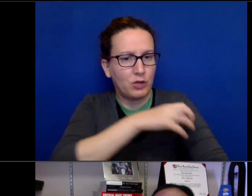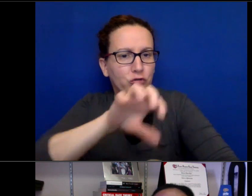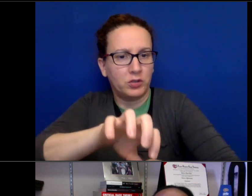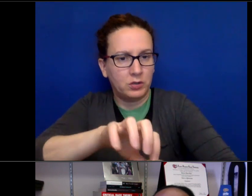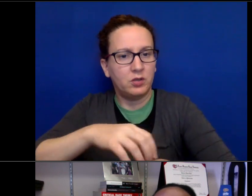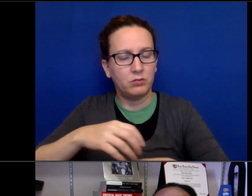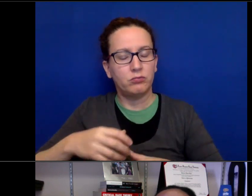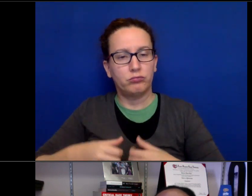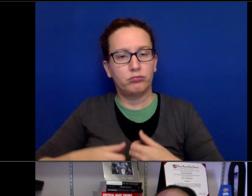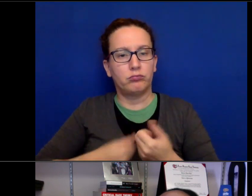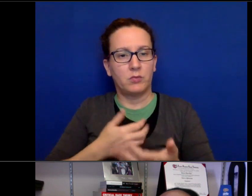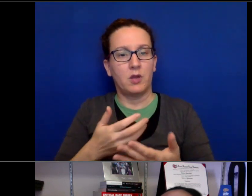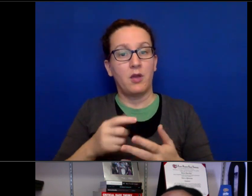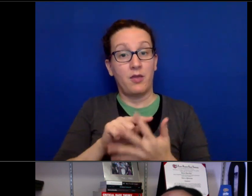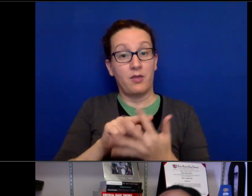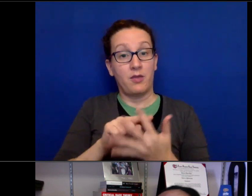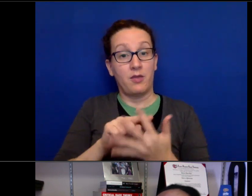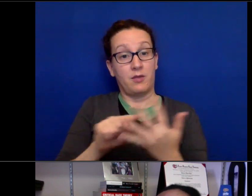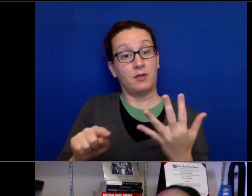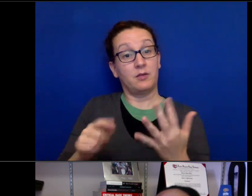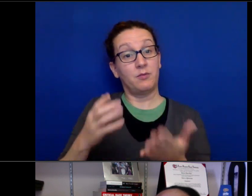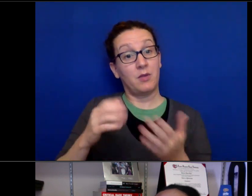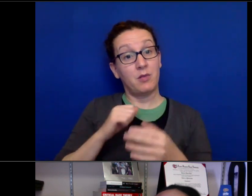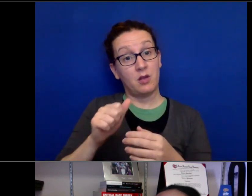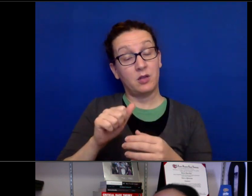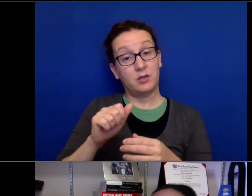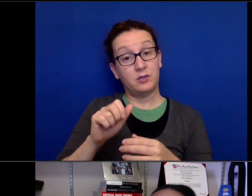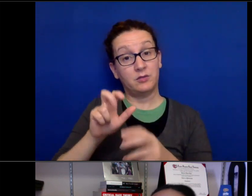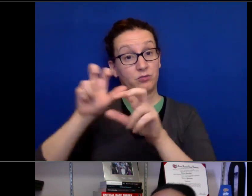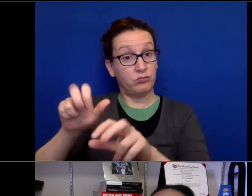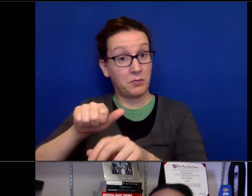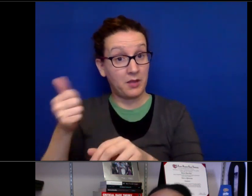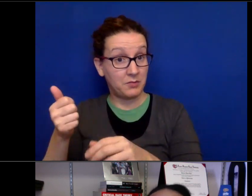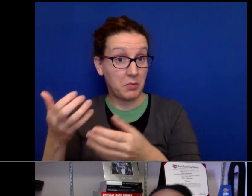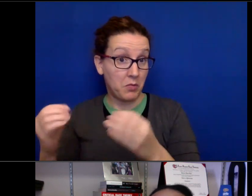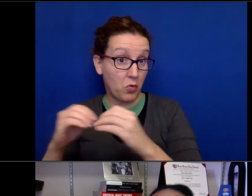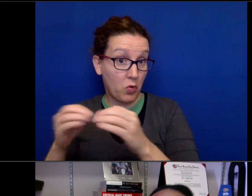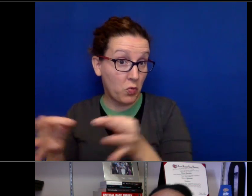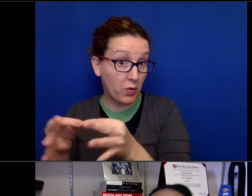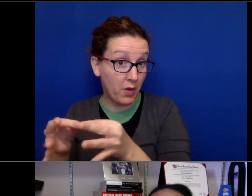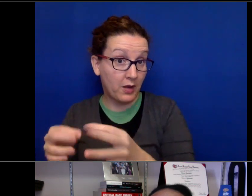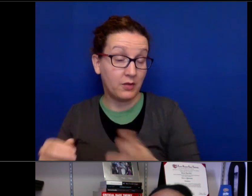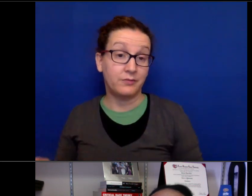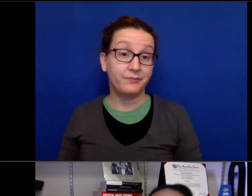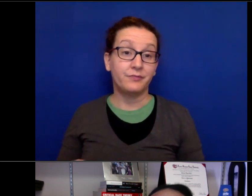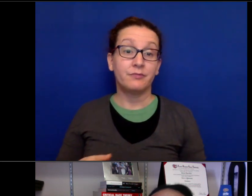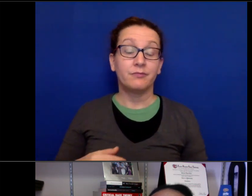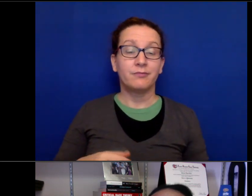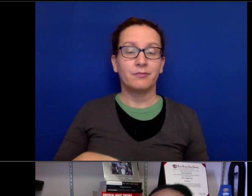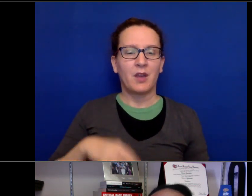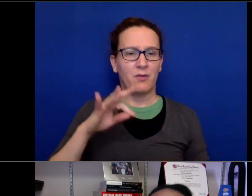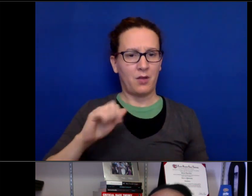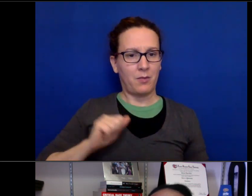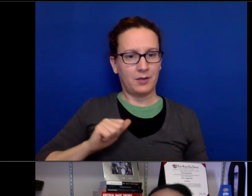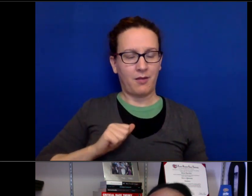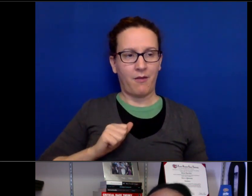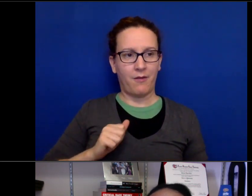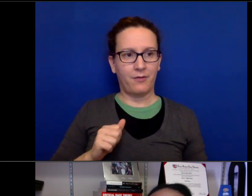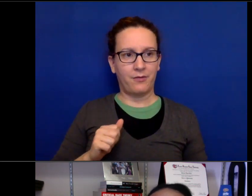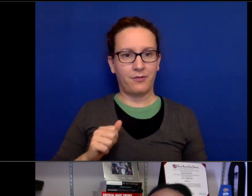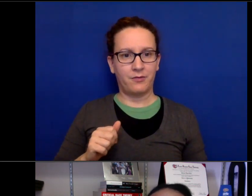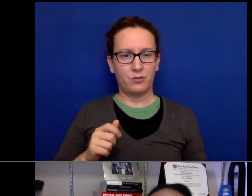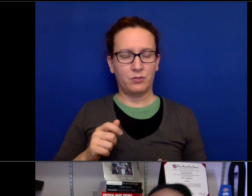not devote to something else that may be more worthwhile. So I think I found myself over the years to become a